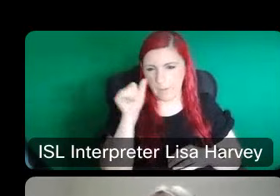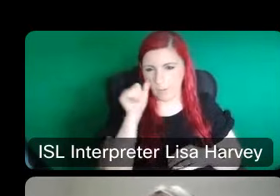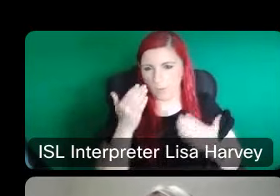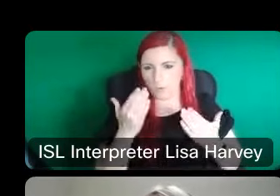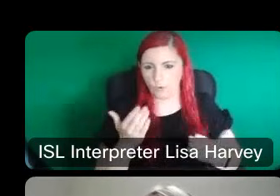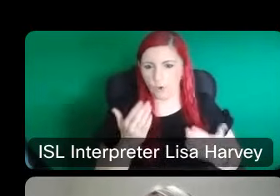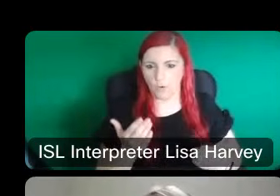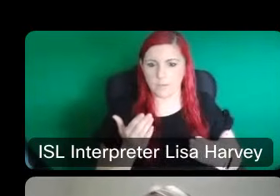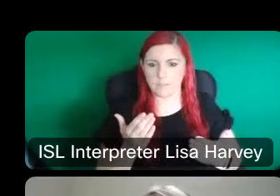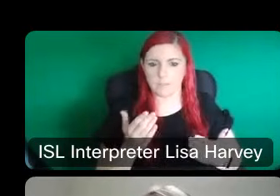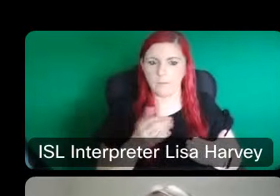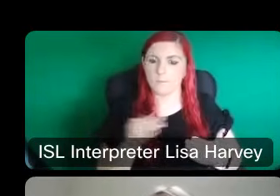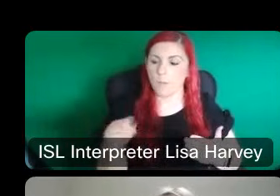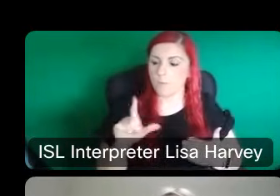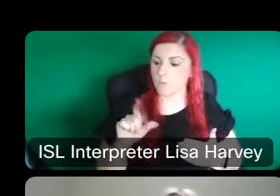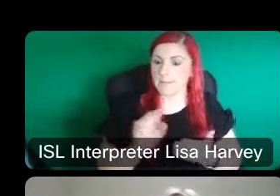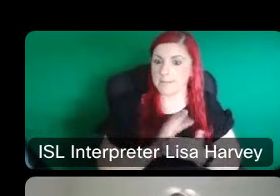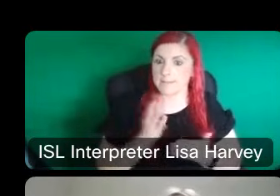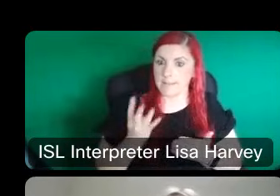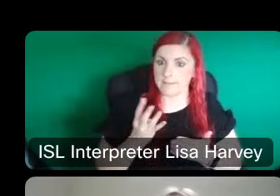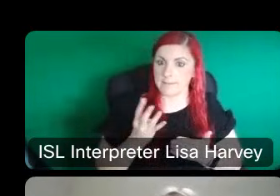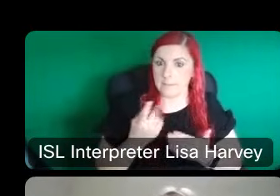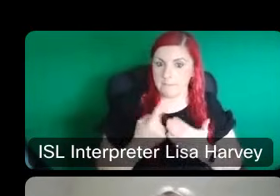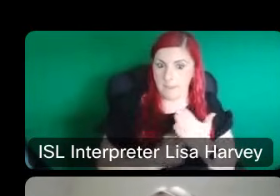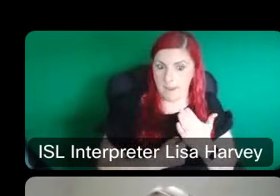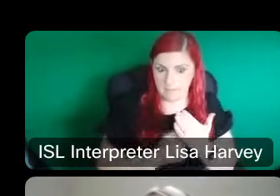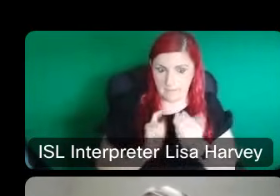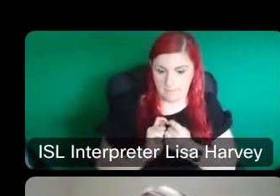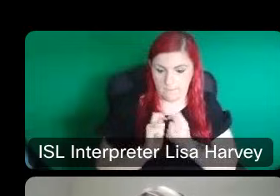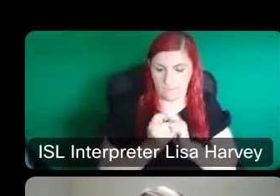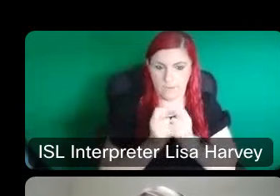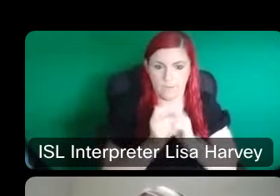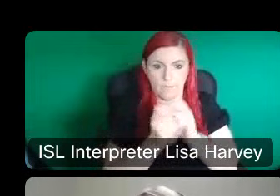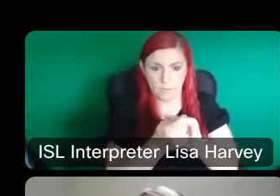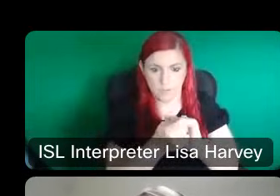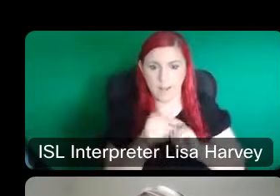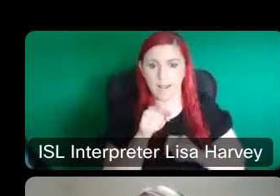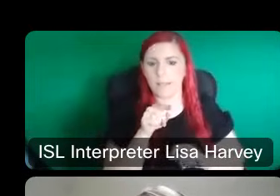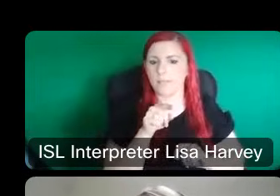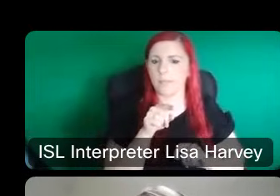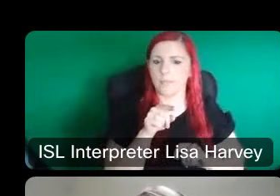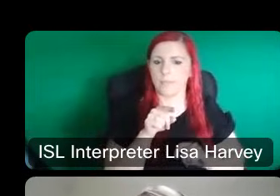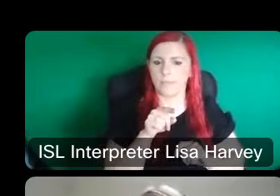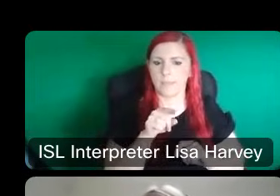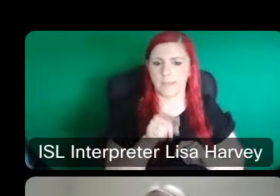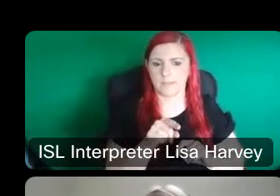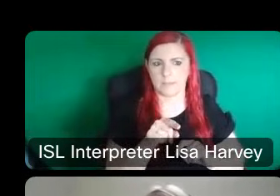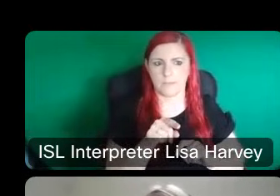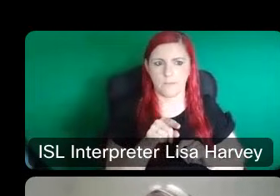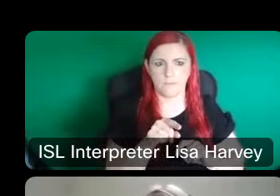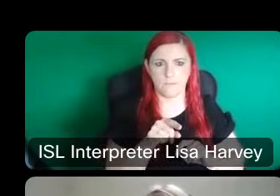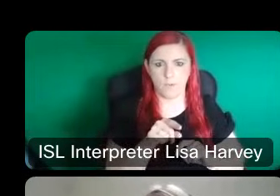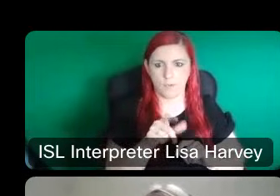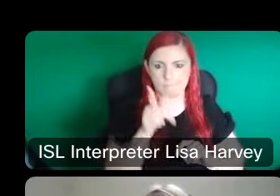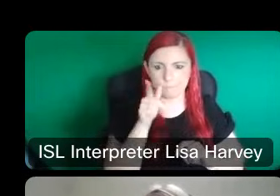from the 2019 policy. And I think we've been in a very fortunate place in Ireland in terms of some of